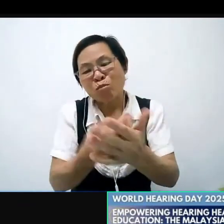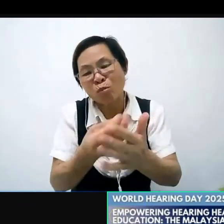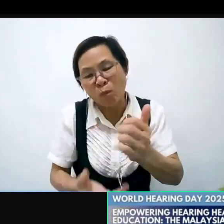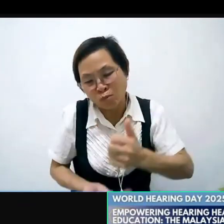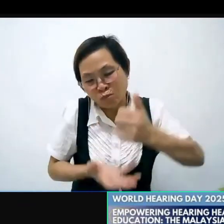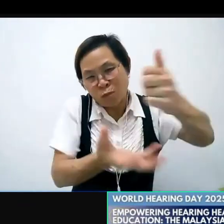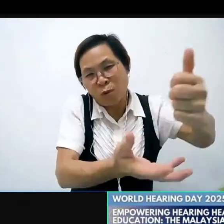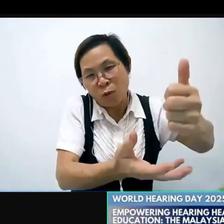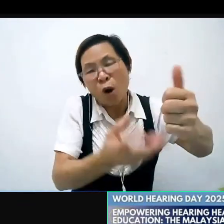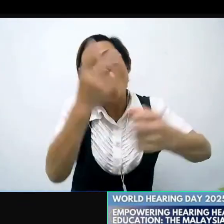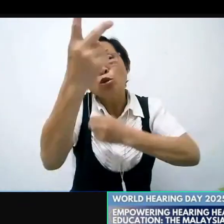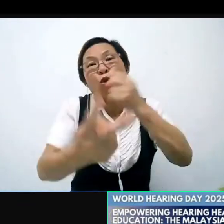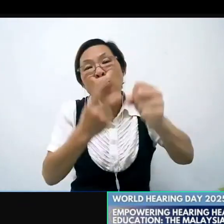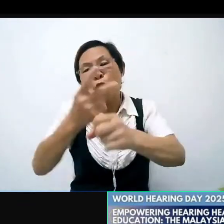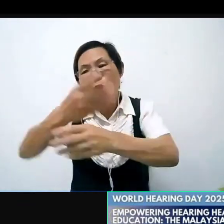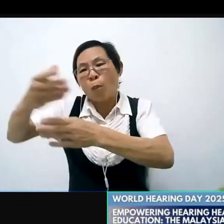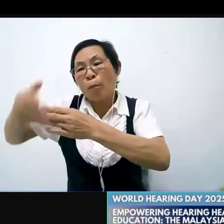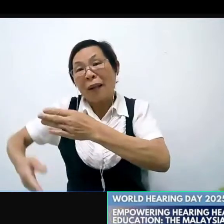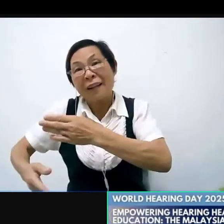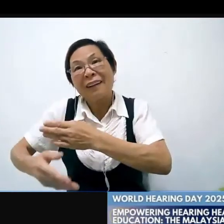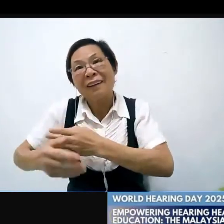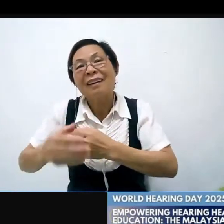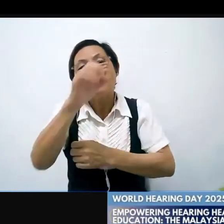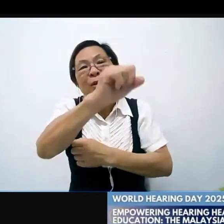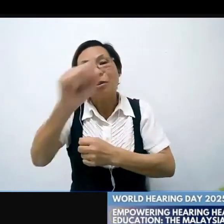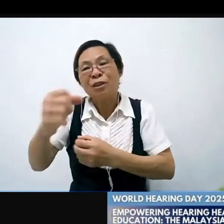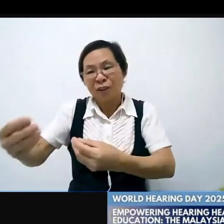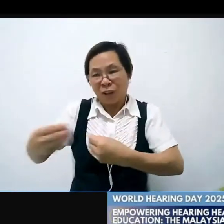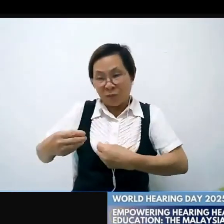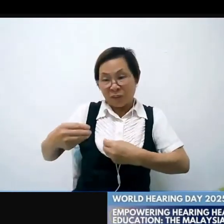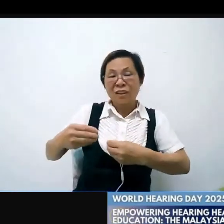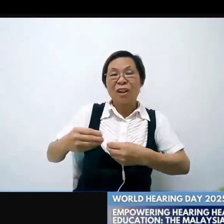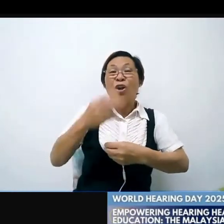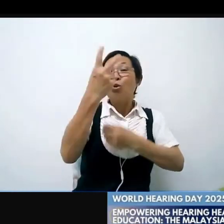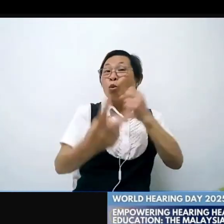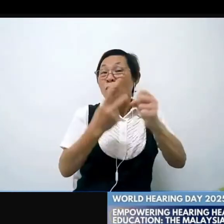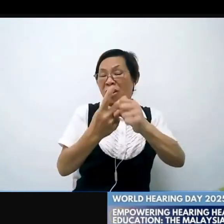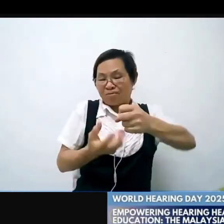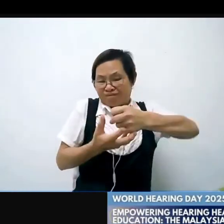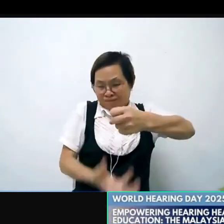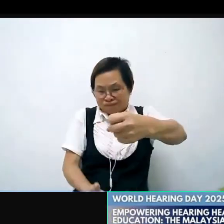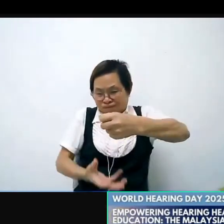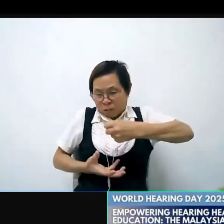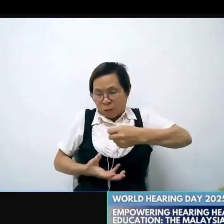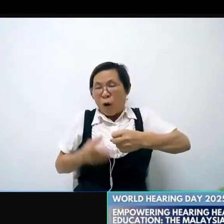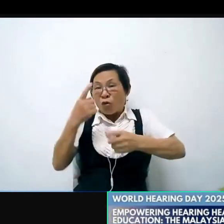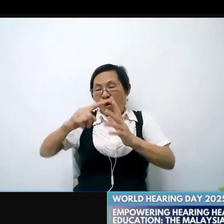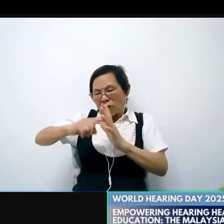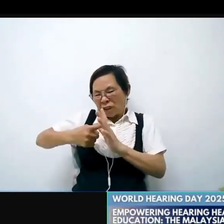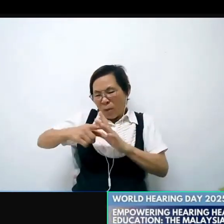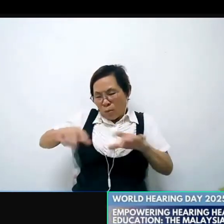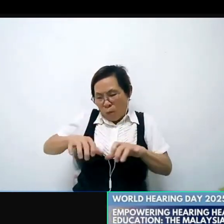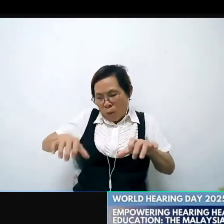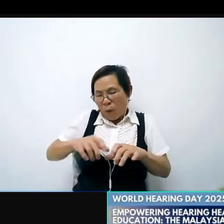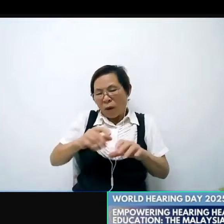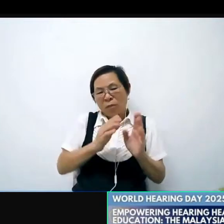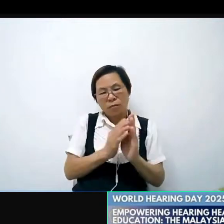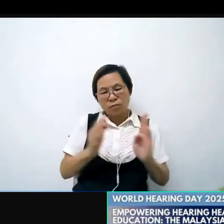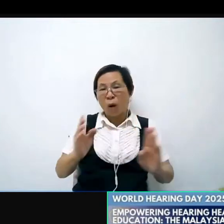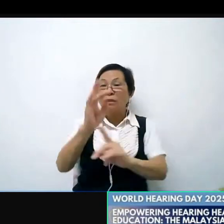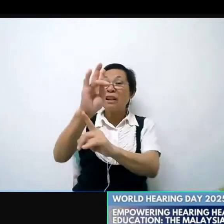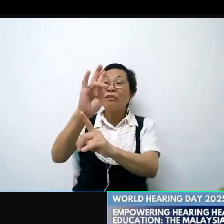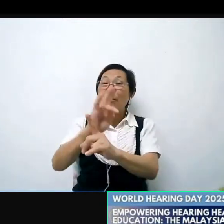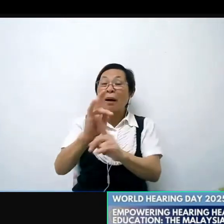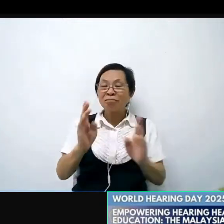only 2 years to complete everything. So Okay. for the development, we spent about 7 months to get